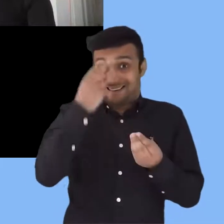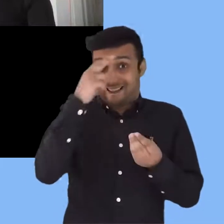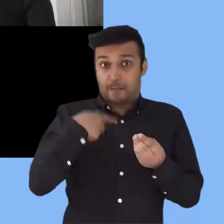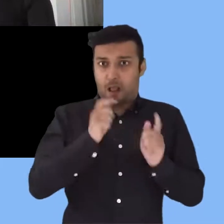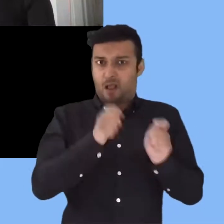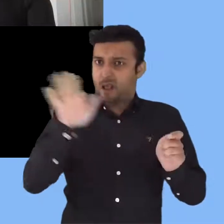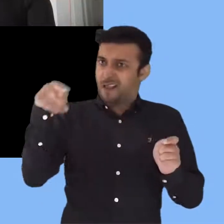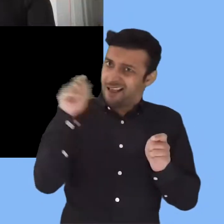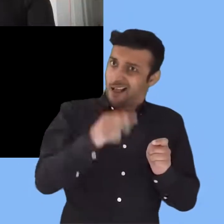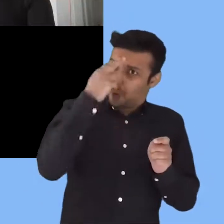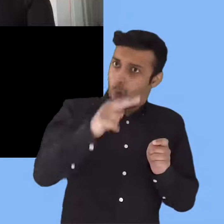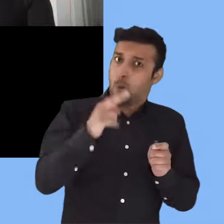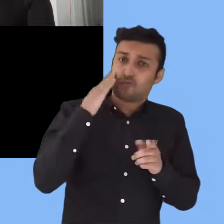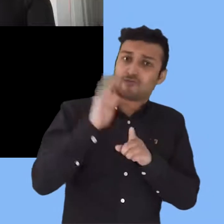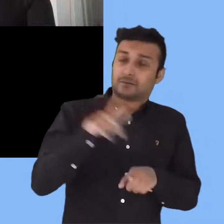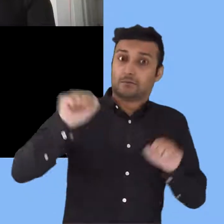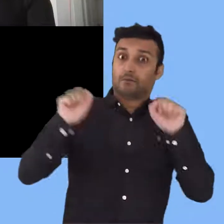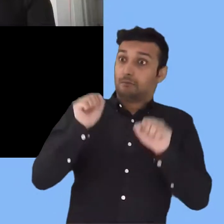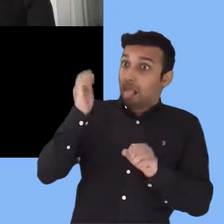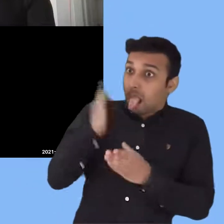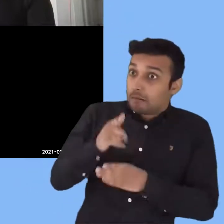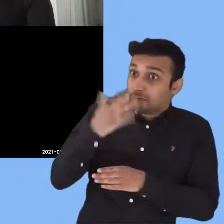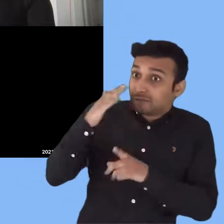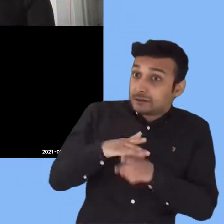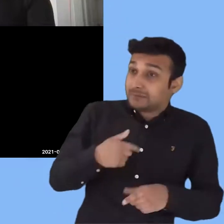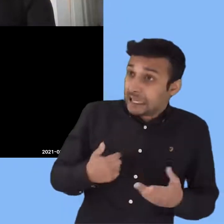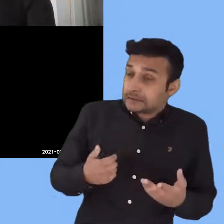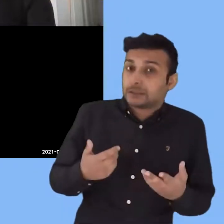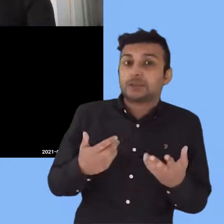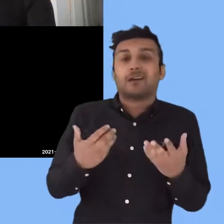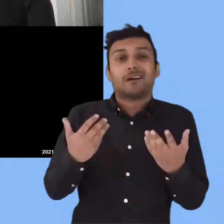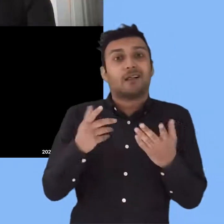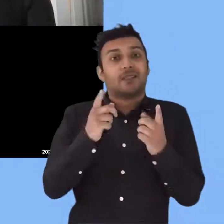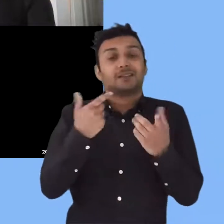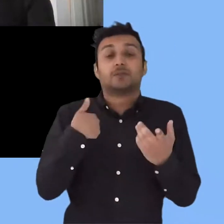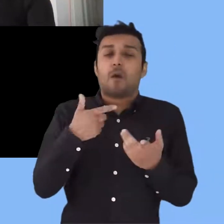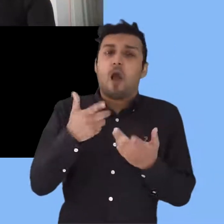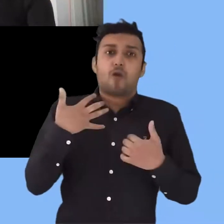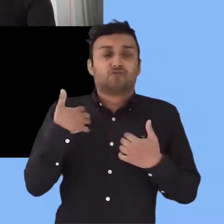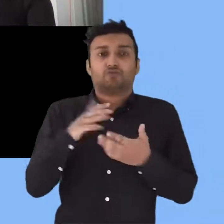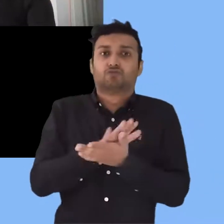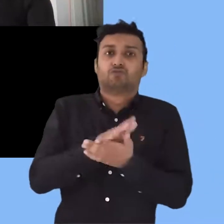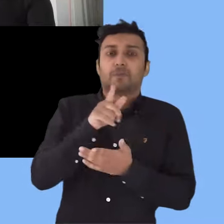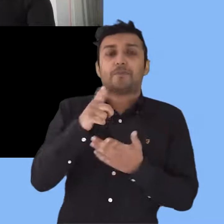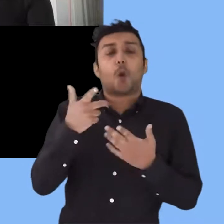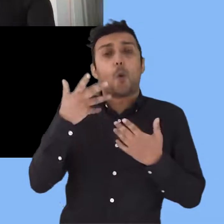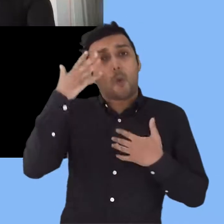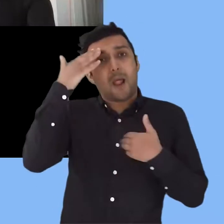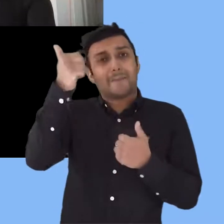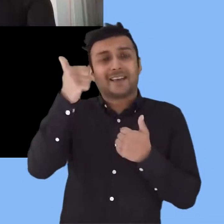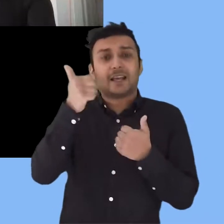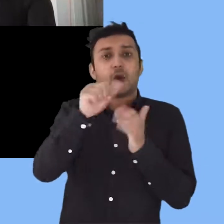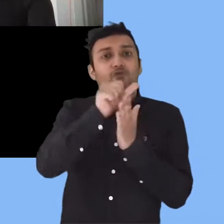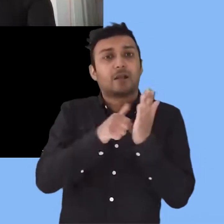addressing it. I'm always frustrated with the kind of well-being agenda because I'm really keen to say that we can't talk about well-being until